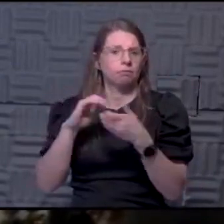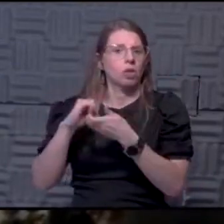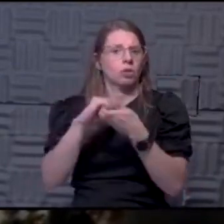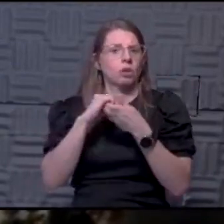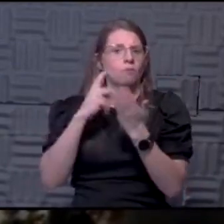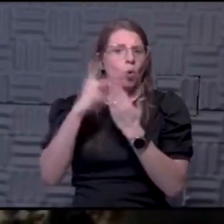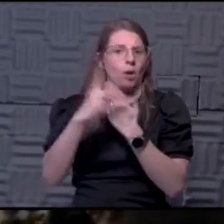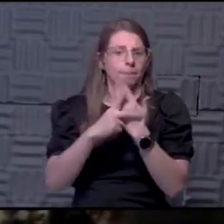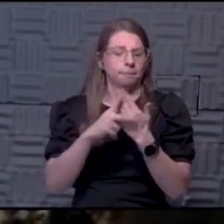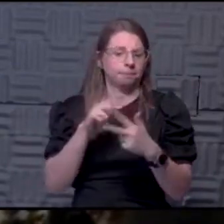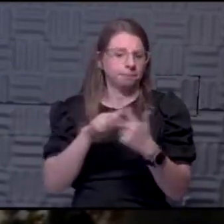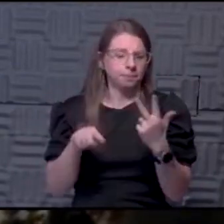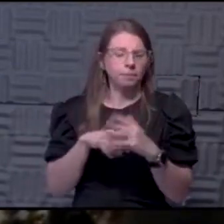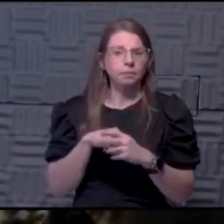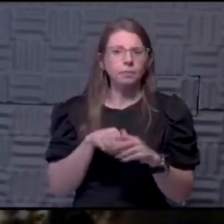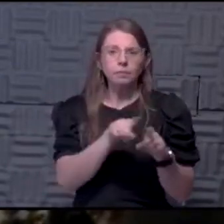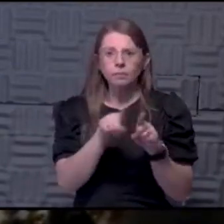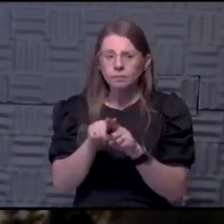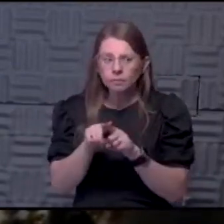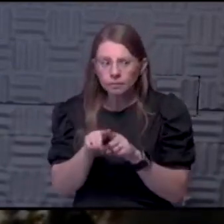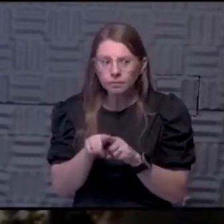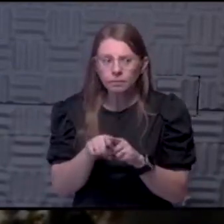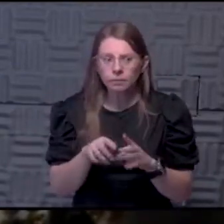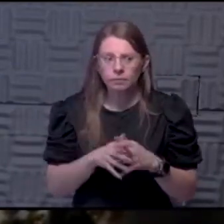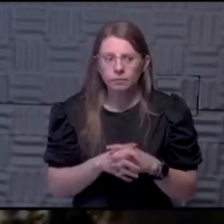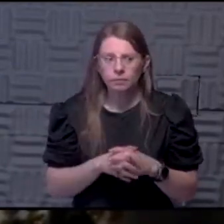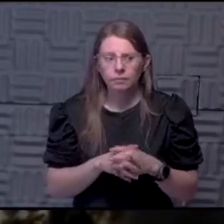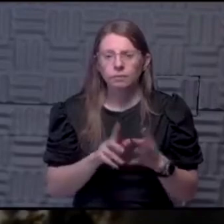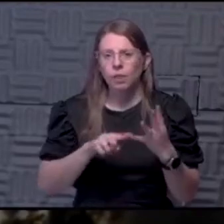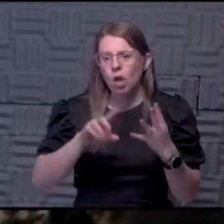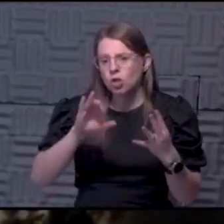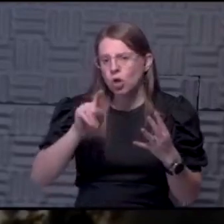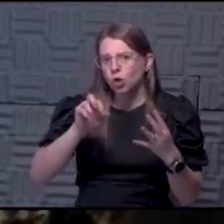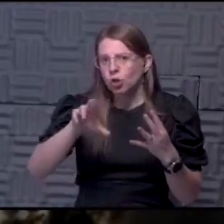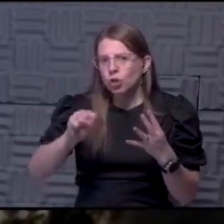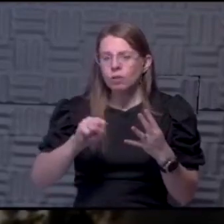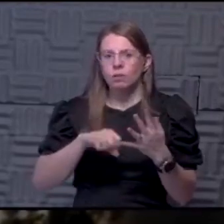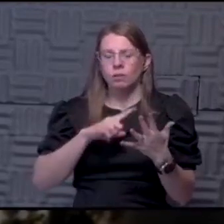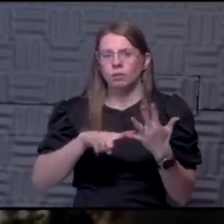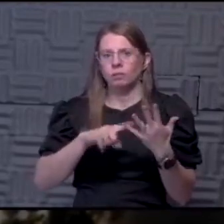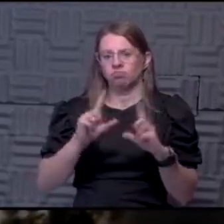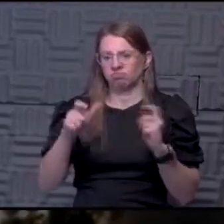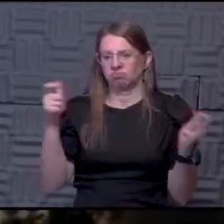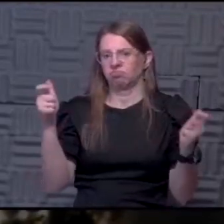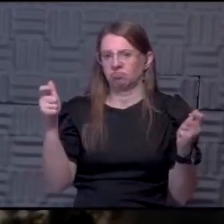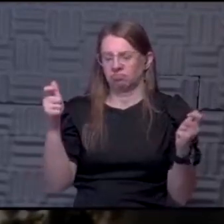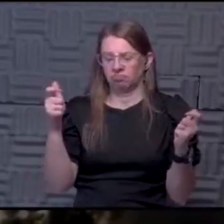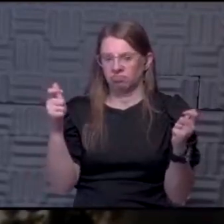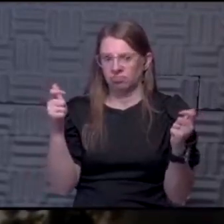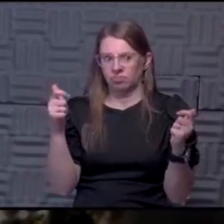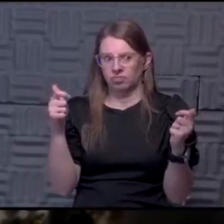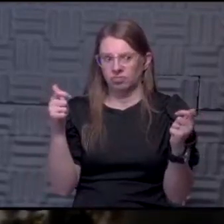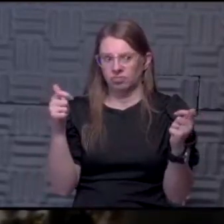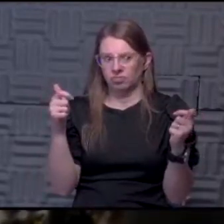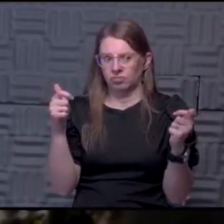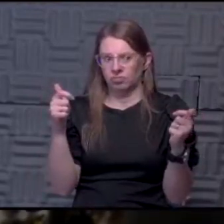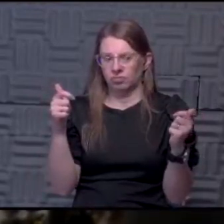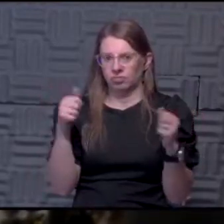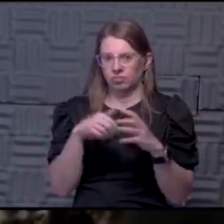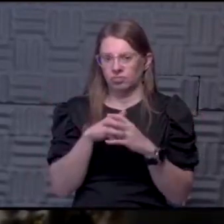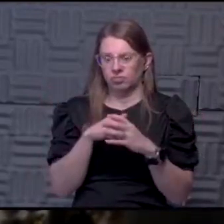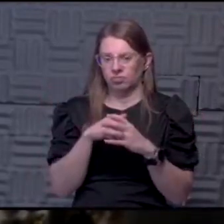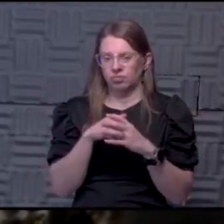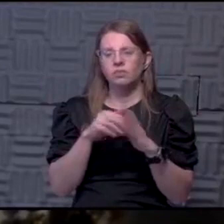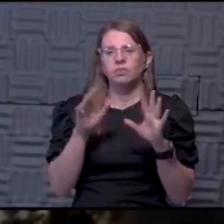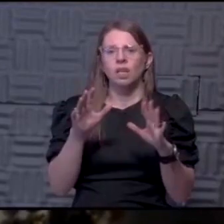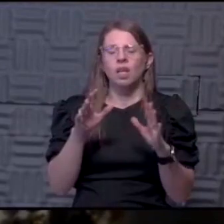mentioned, as well as Dillon's and Kroger's and then the large consortium of